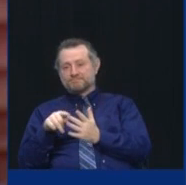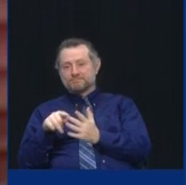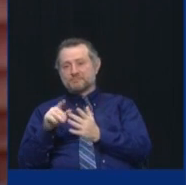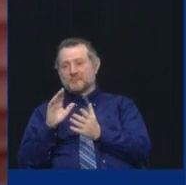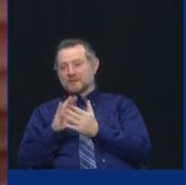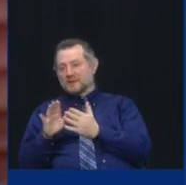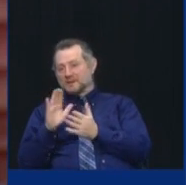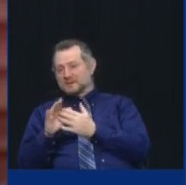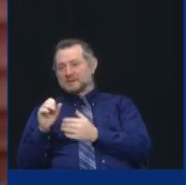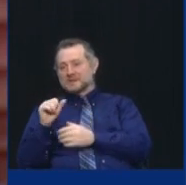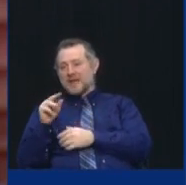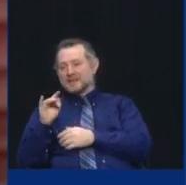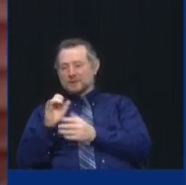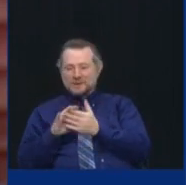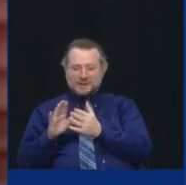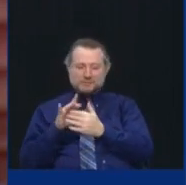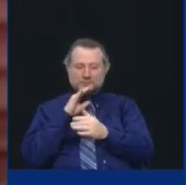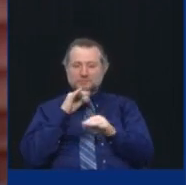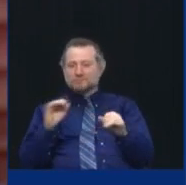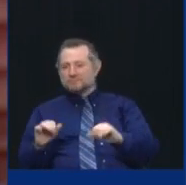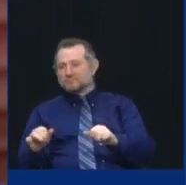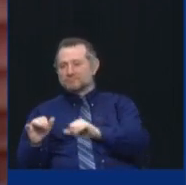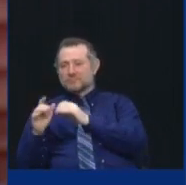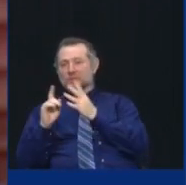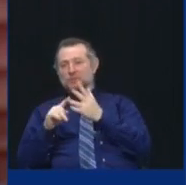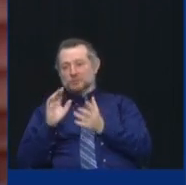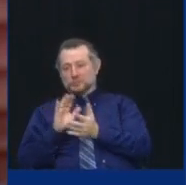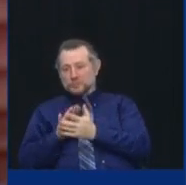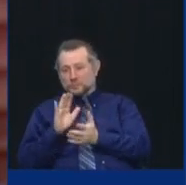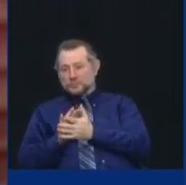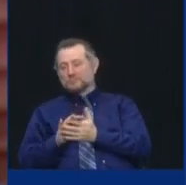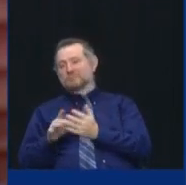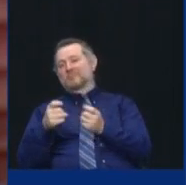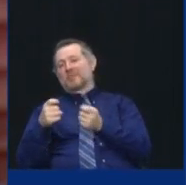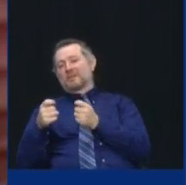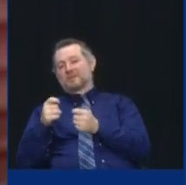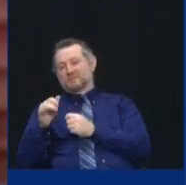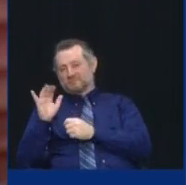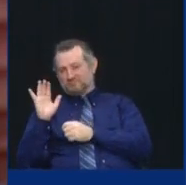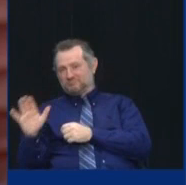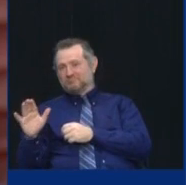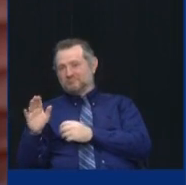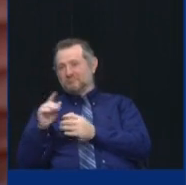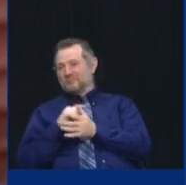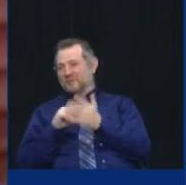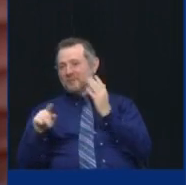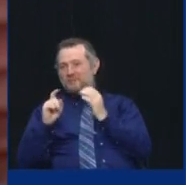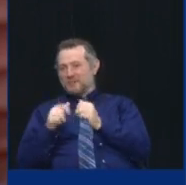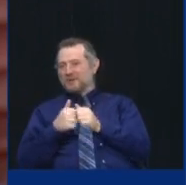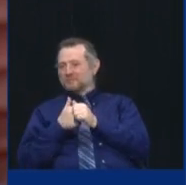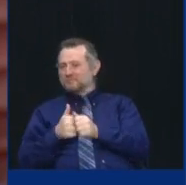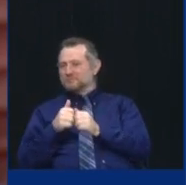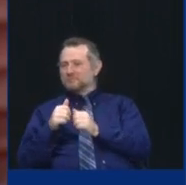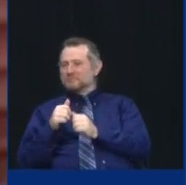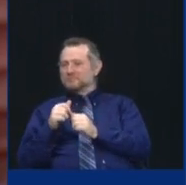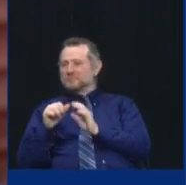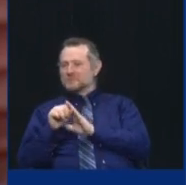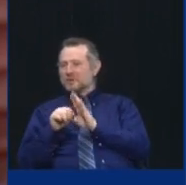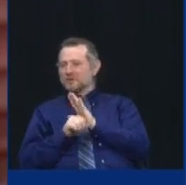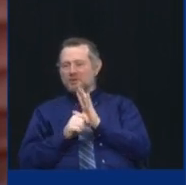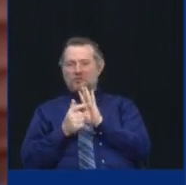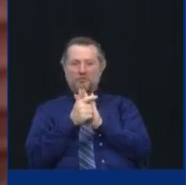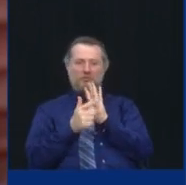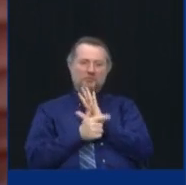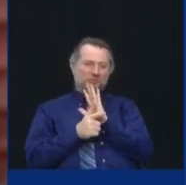sanitation, run the schools pursuant to state law. All those things are pursuant to state